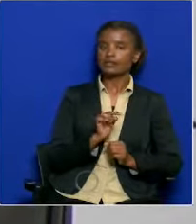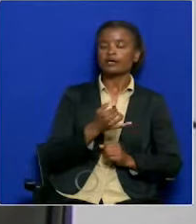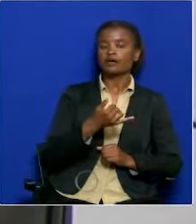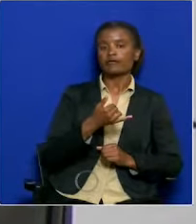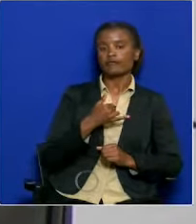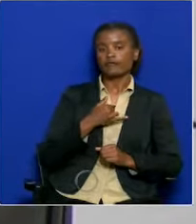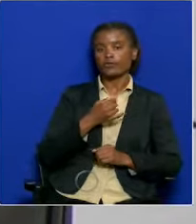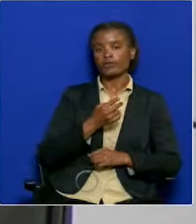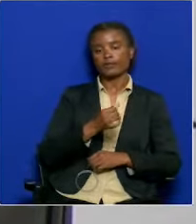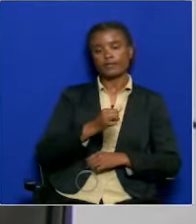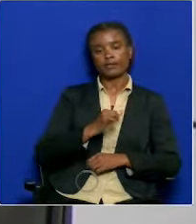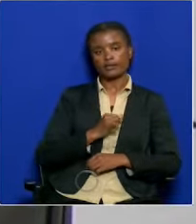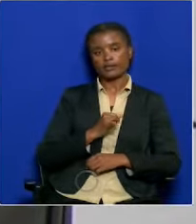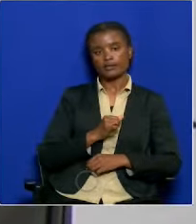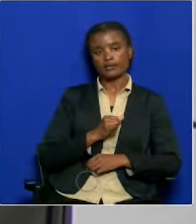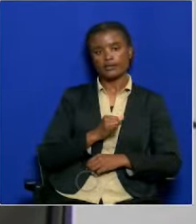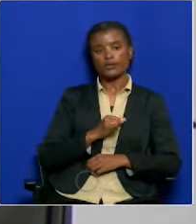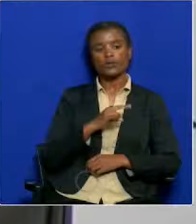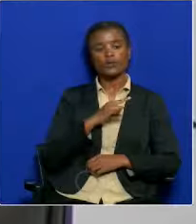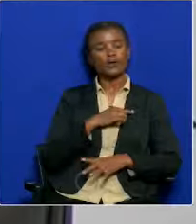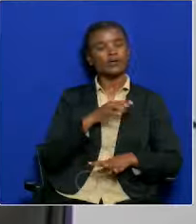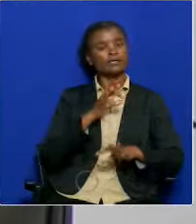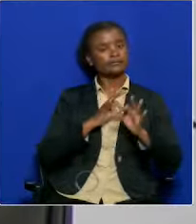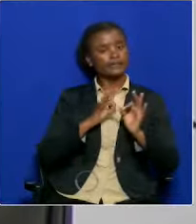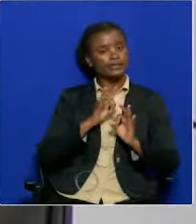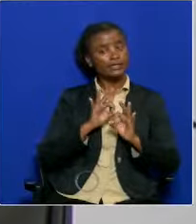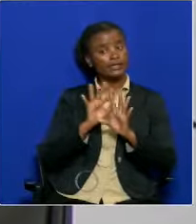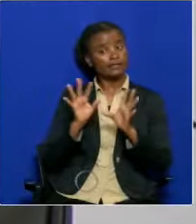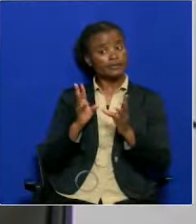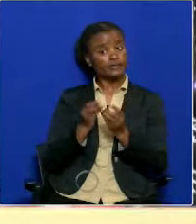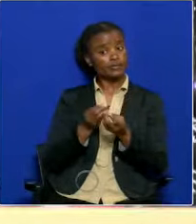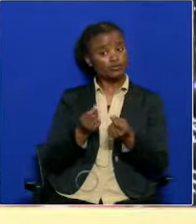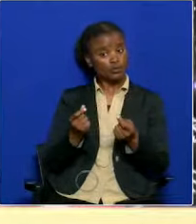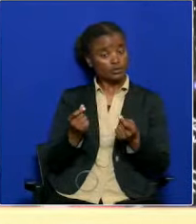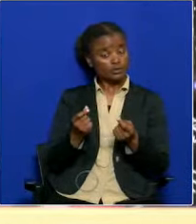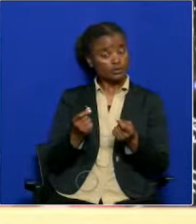really he sorted this thing, is not true, and so forth.